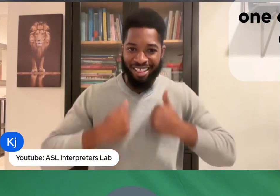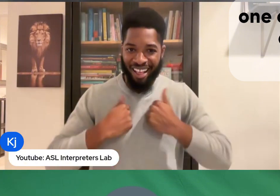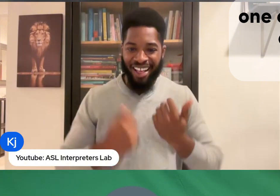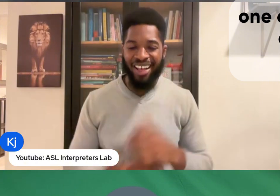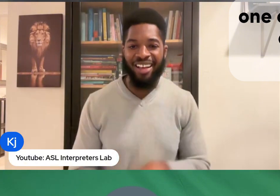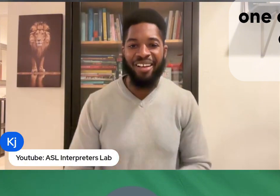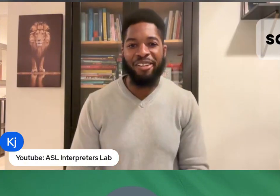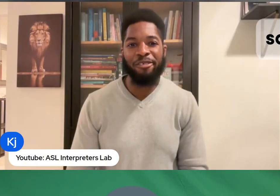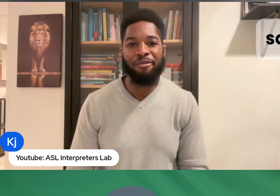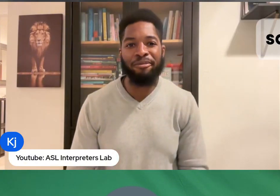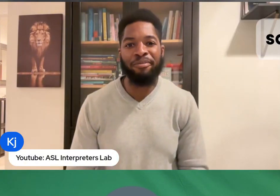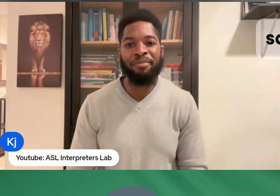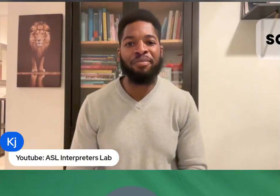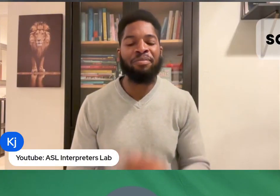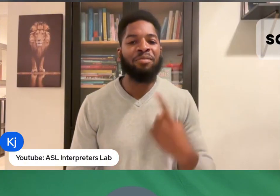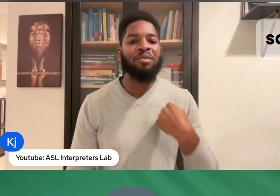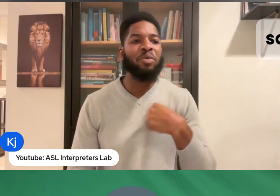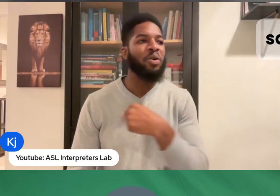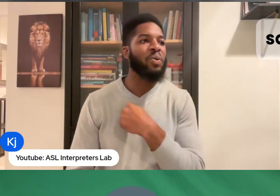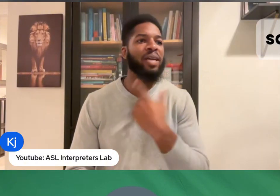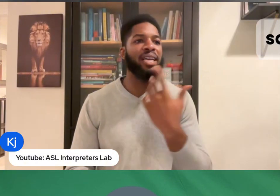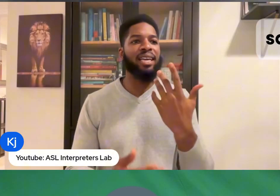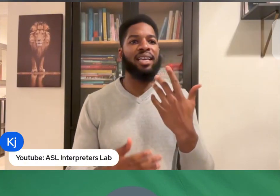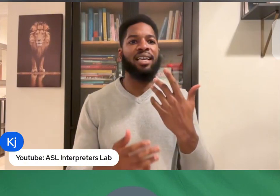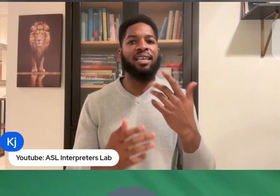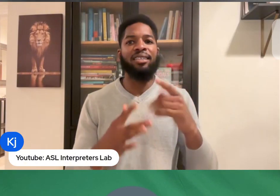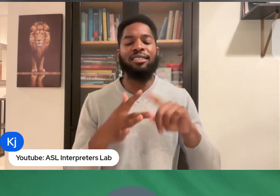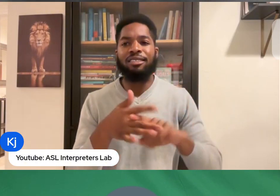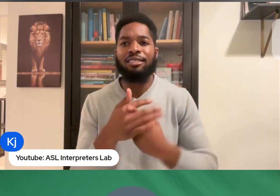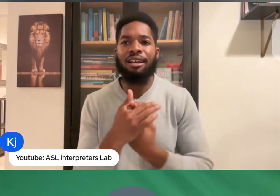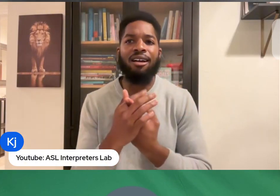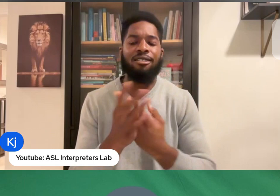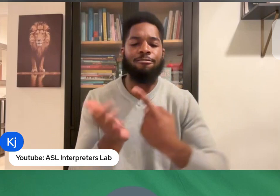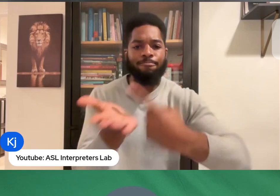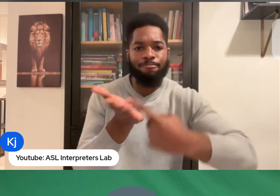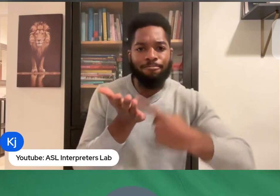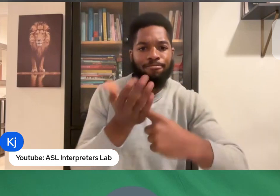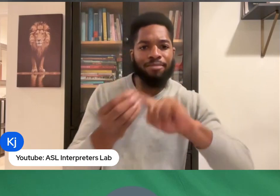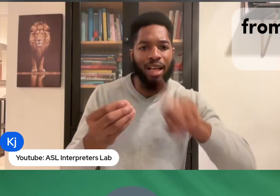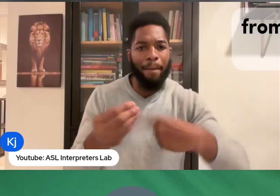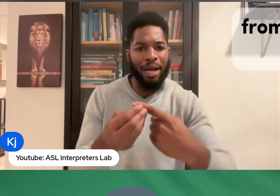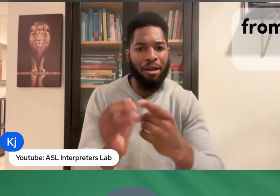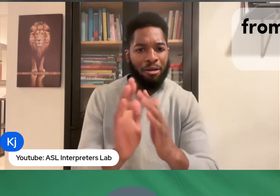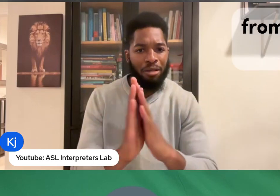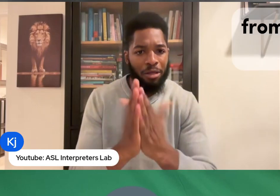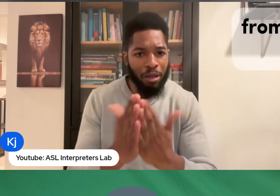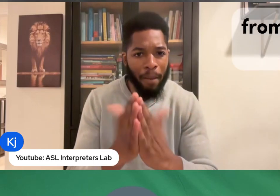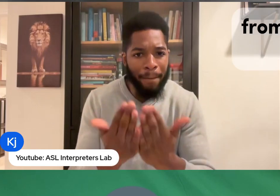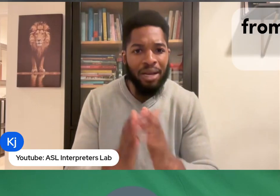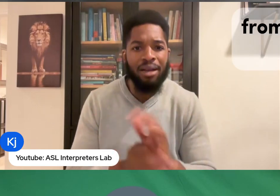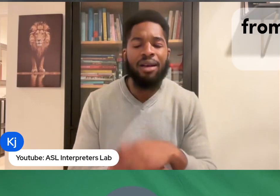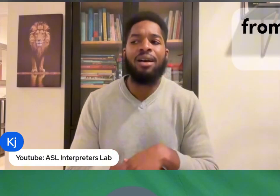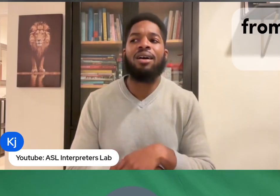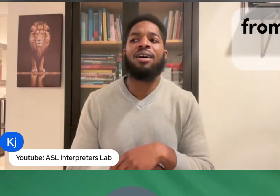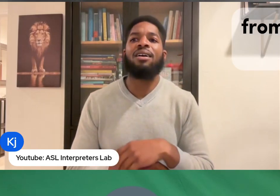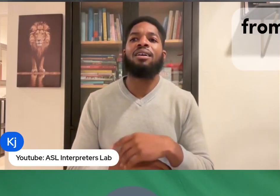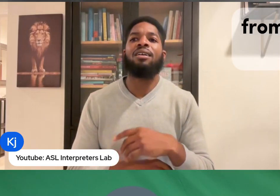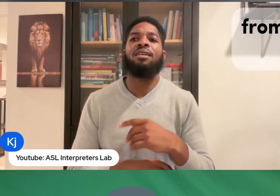developing some themes and topics is, looking at, from my perspective, looking at